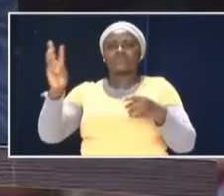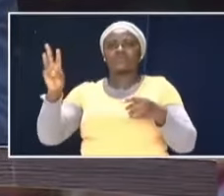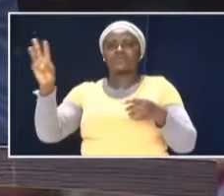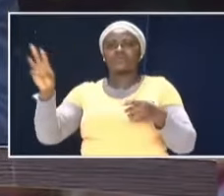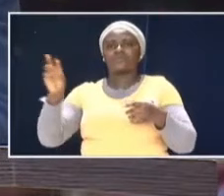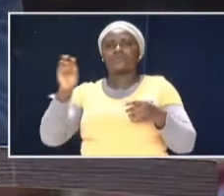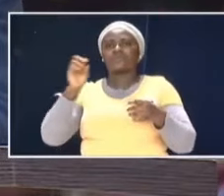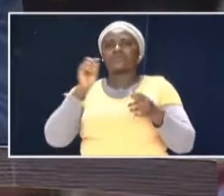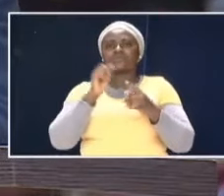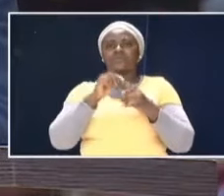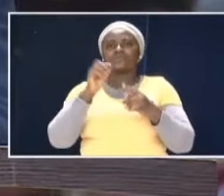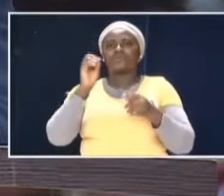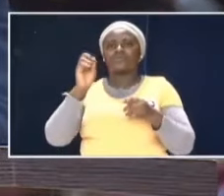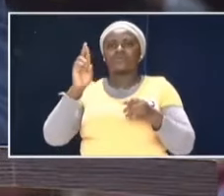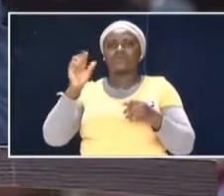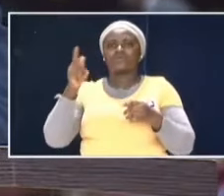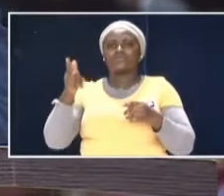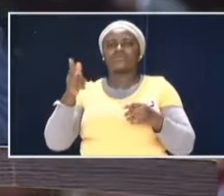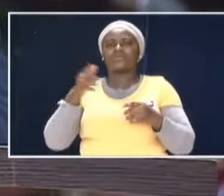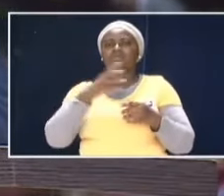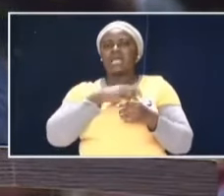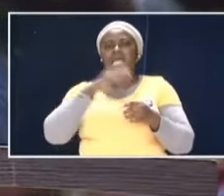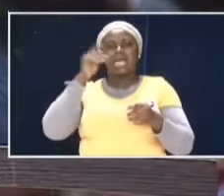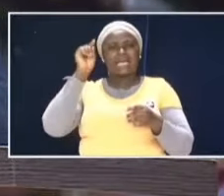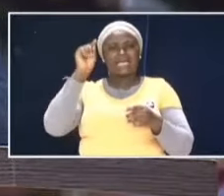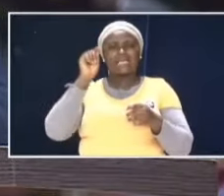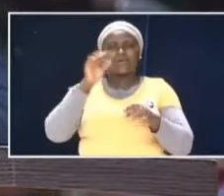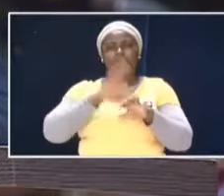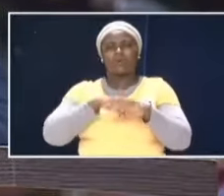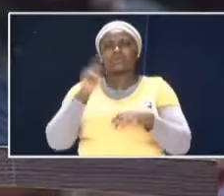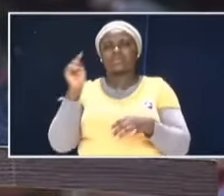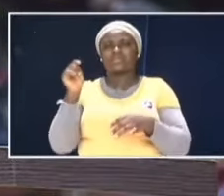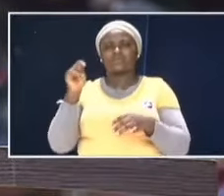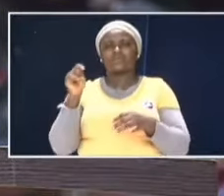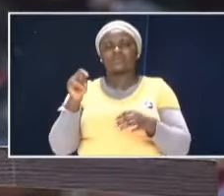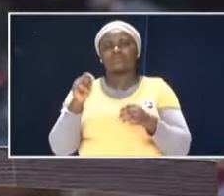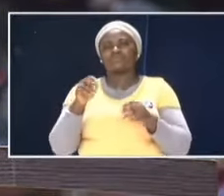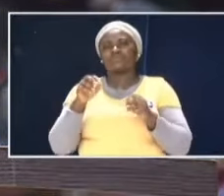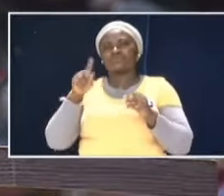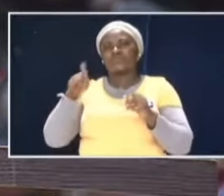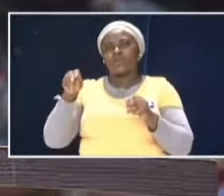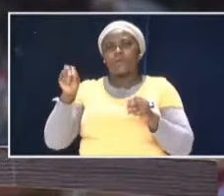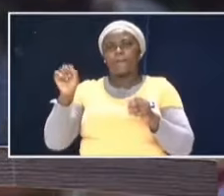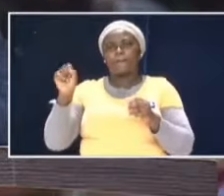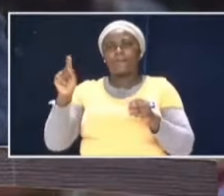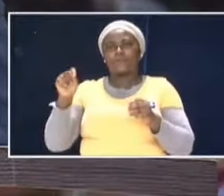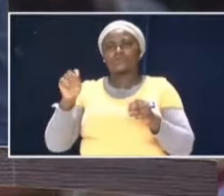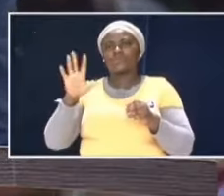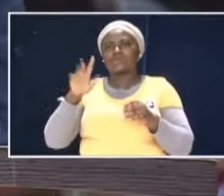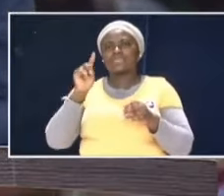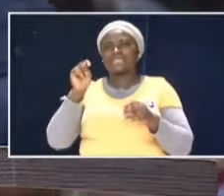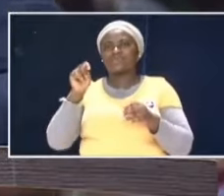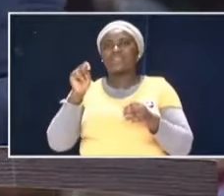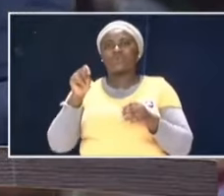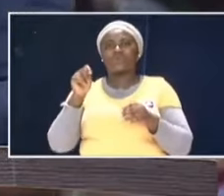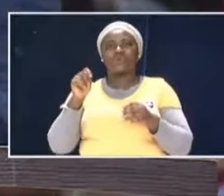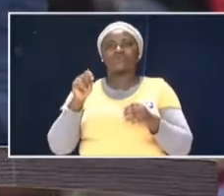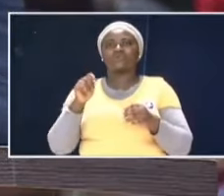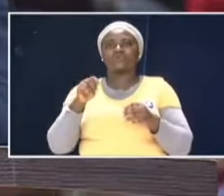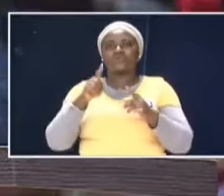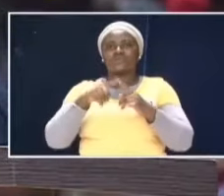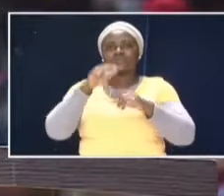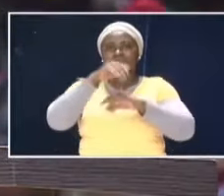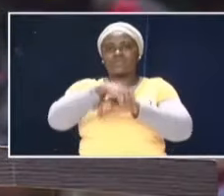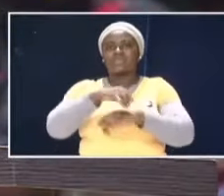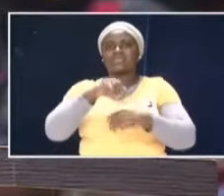www.rccg.org and click on testimony and keep posting your testimonies. Now tonight is time